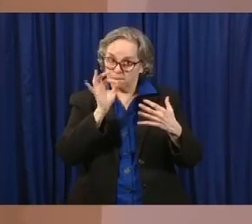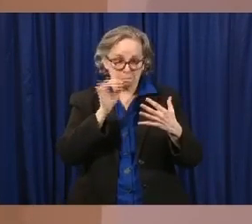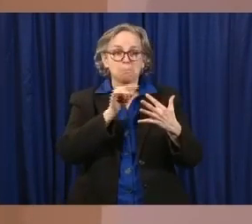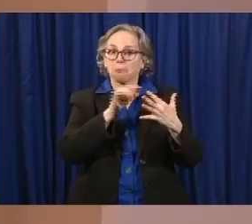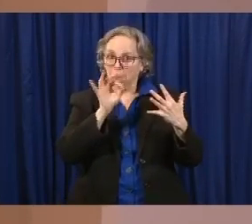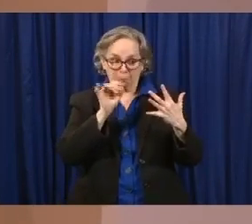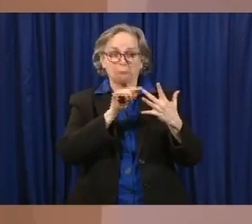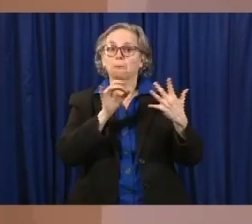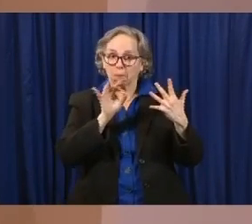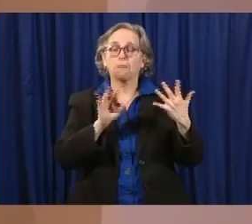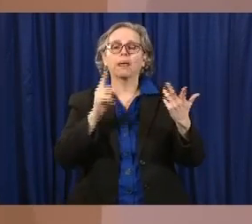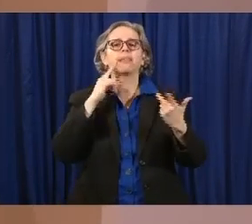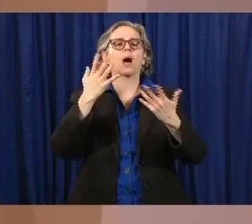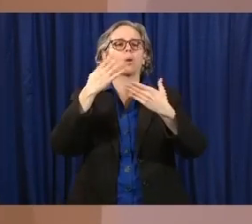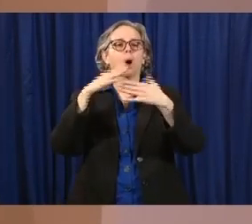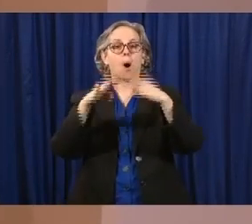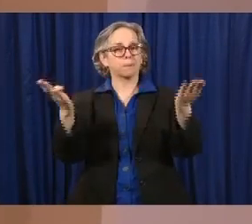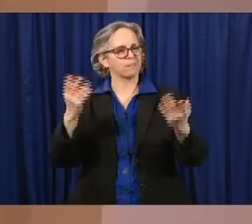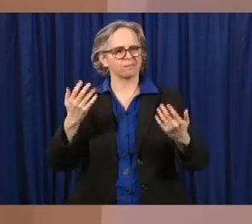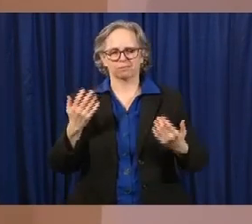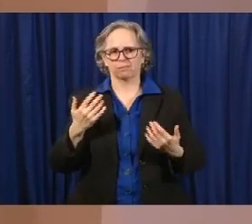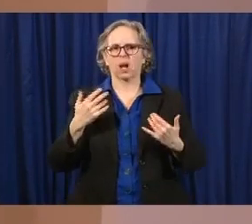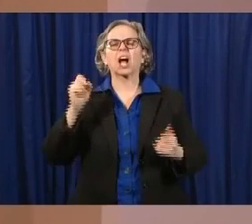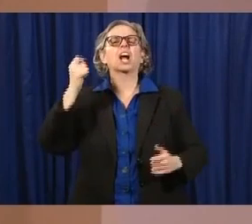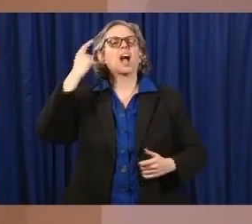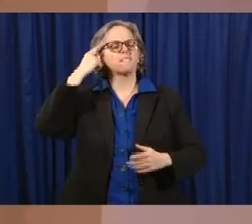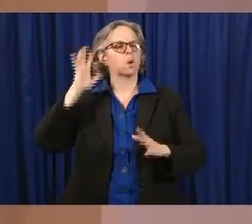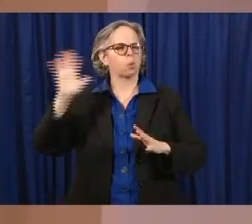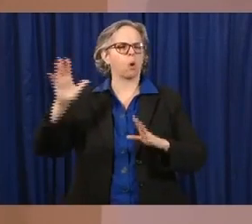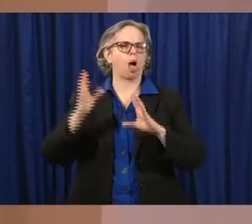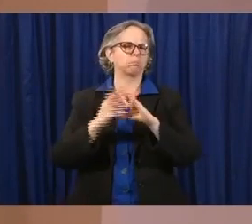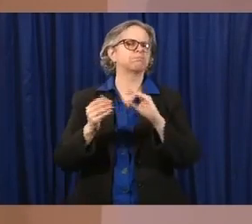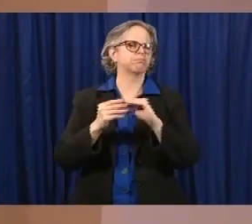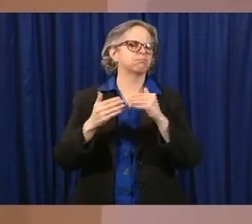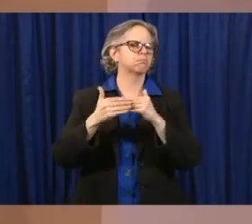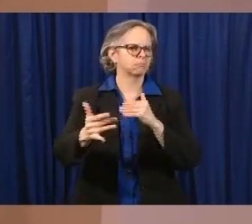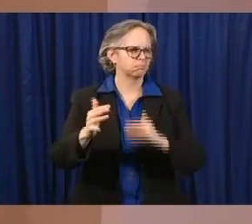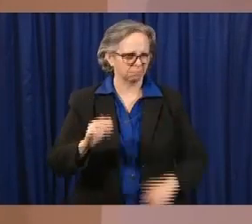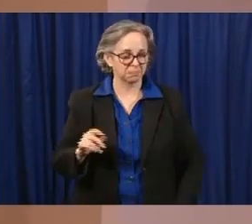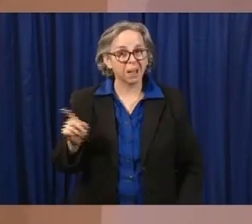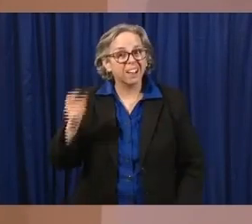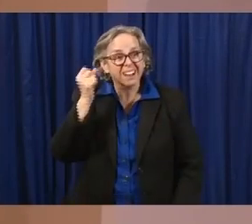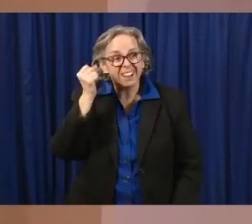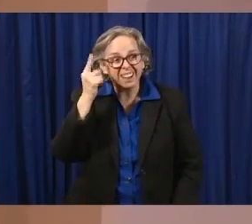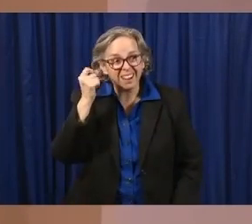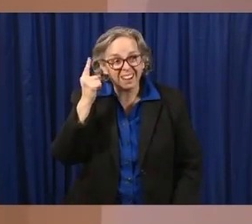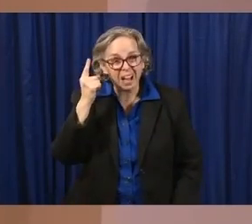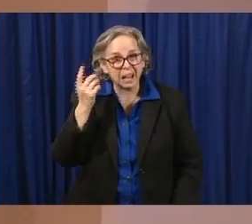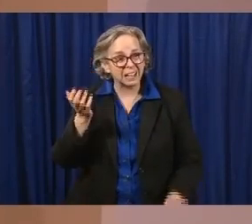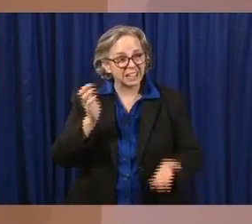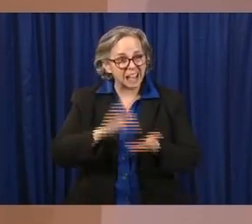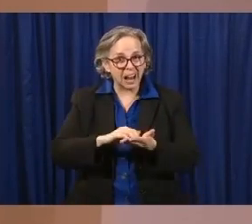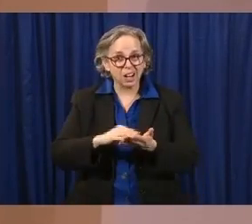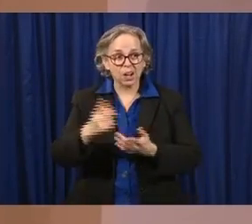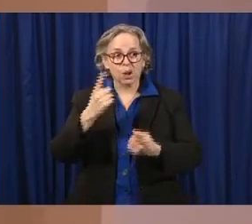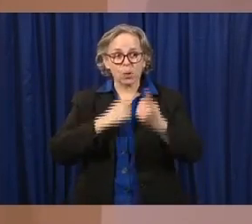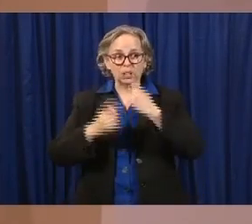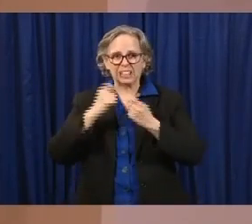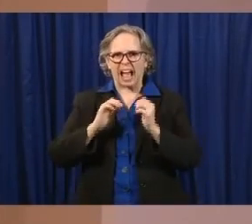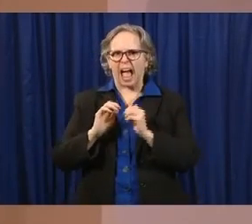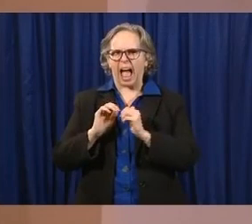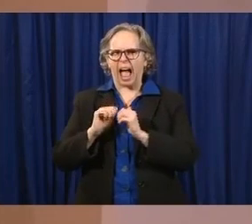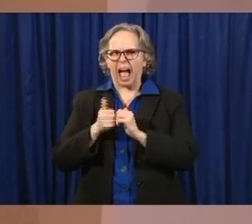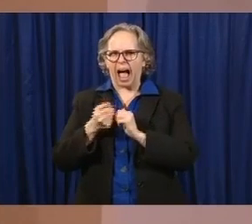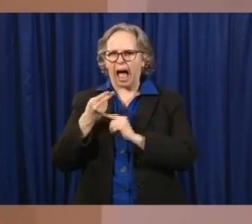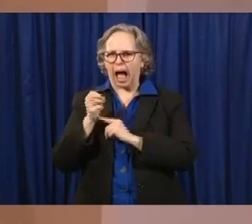them in the coming days. But the more important question that often gets discussed on these business calls is how. Not